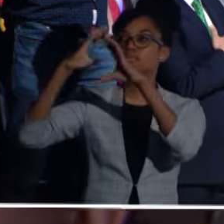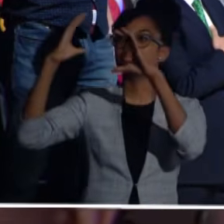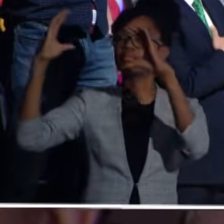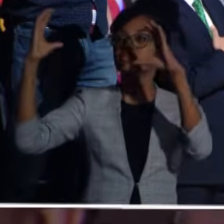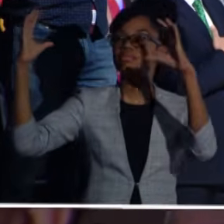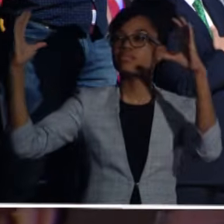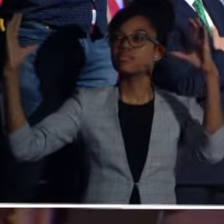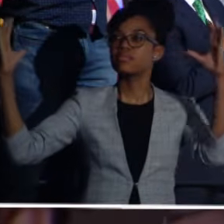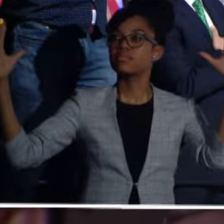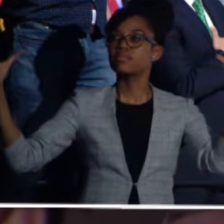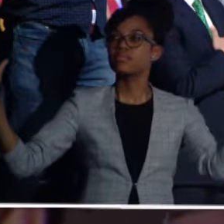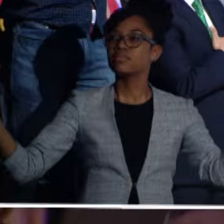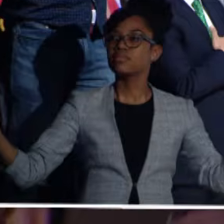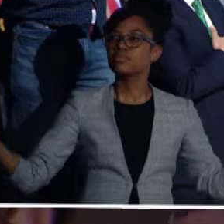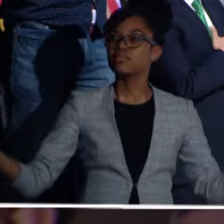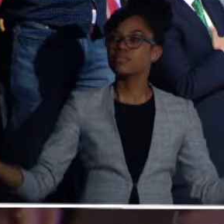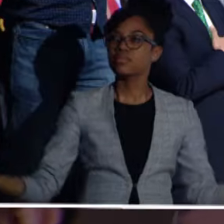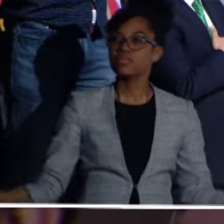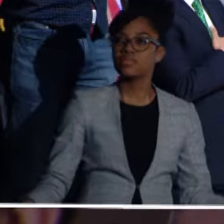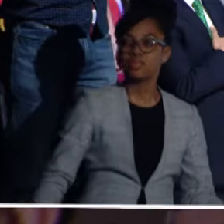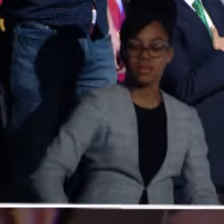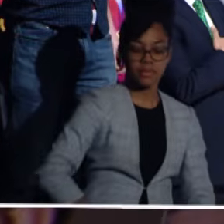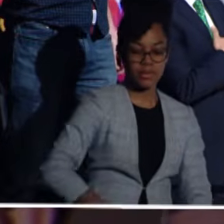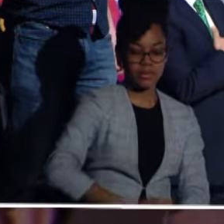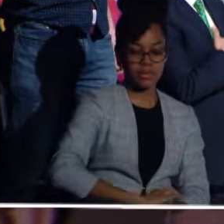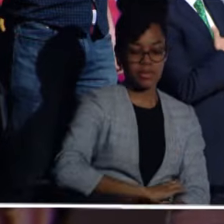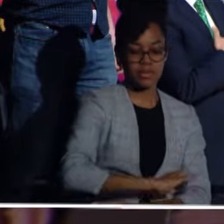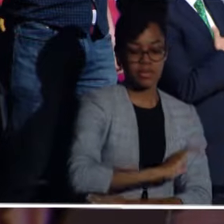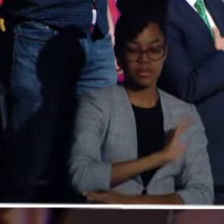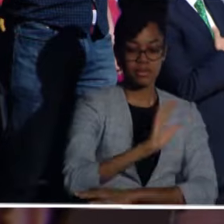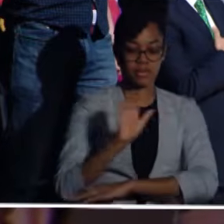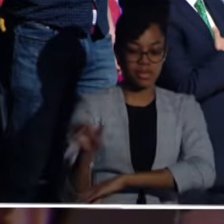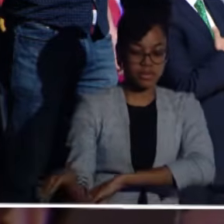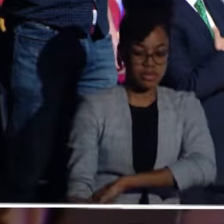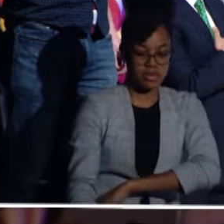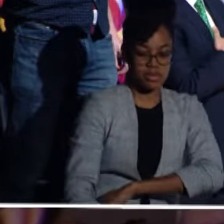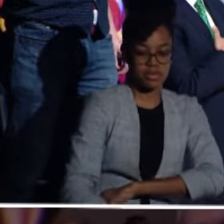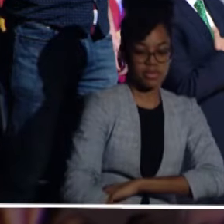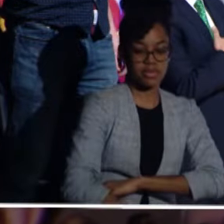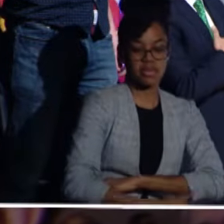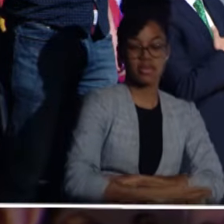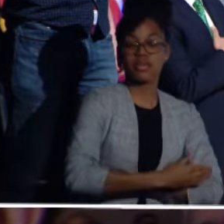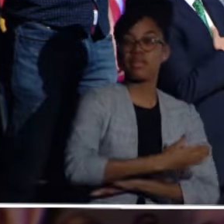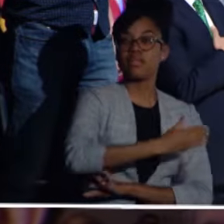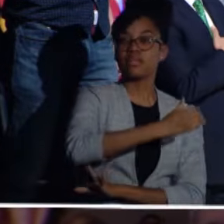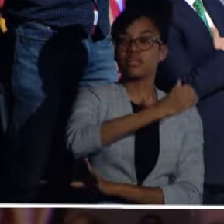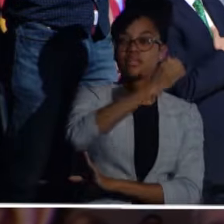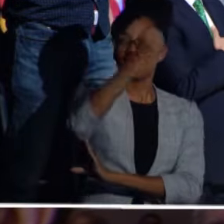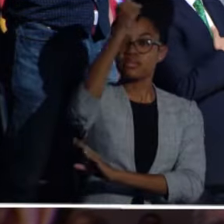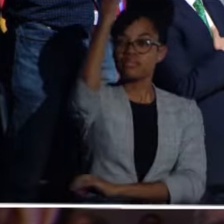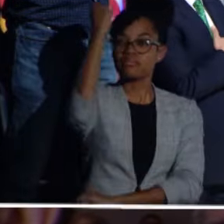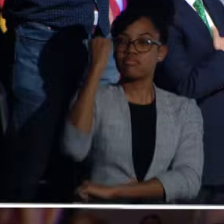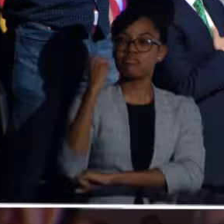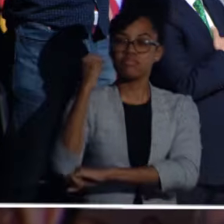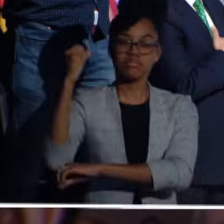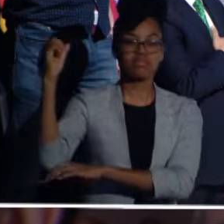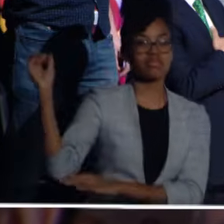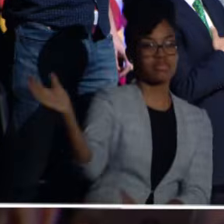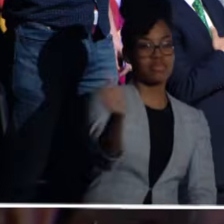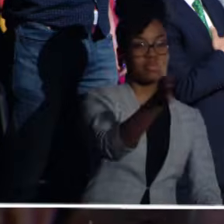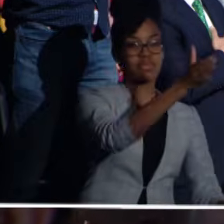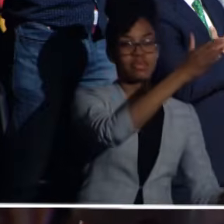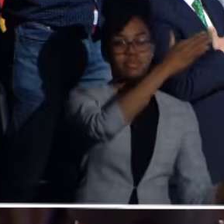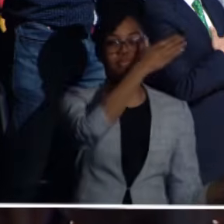in air, they proved through the night that our